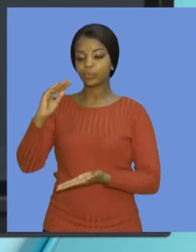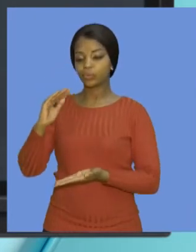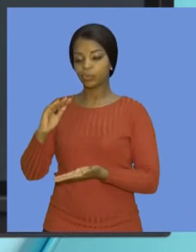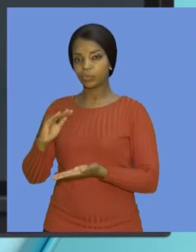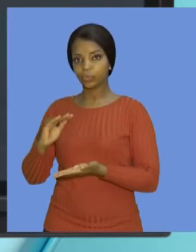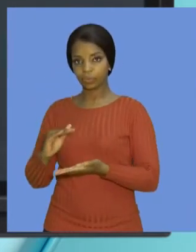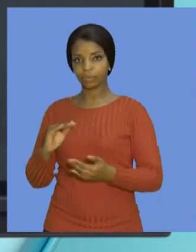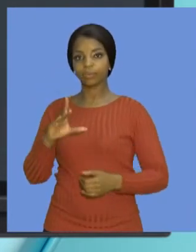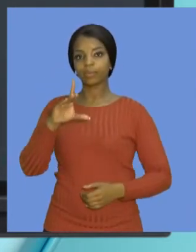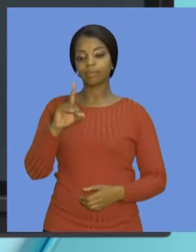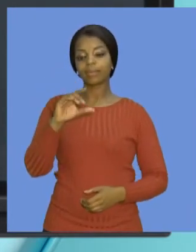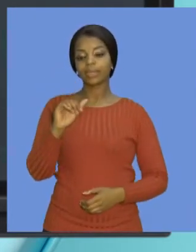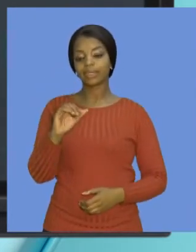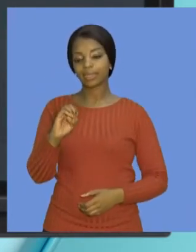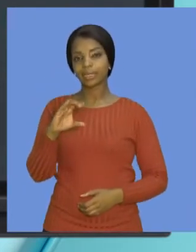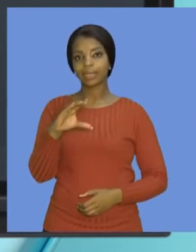and depreciation